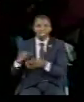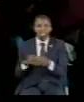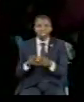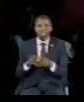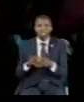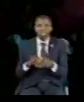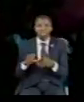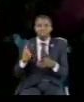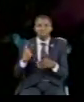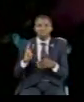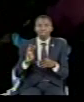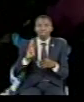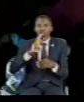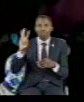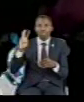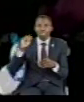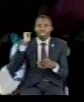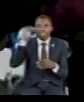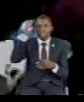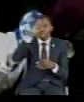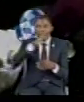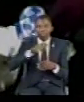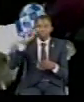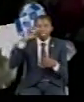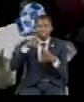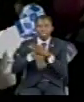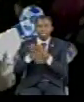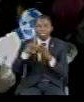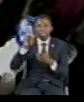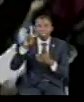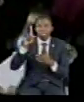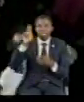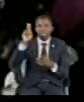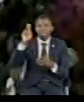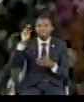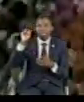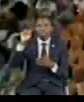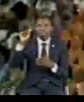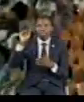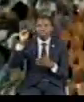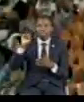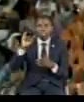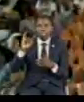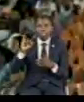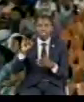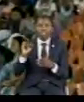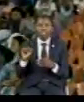for a testimony all the way from Kumasi, Ghana, live.